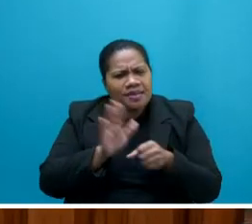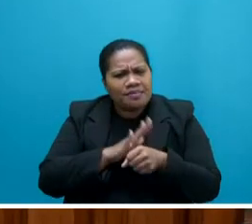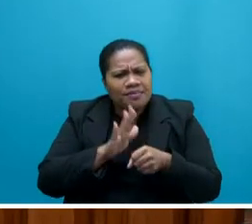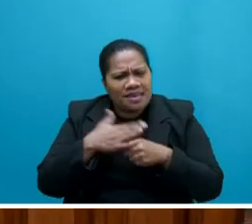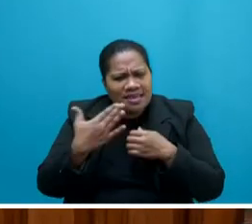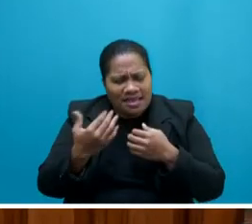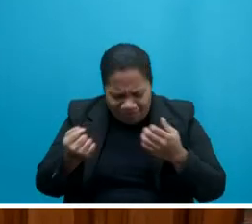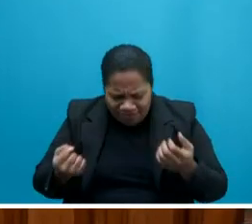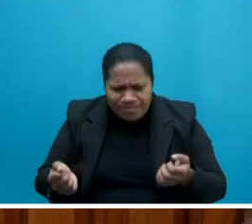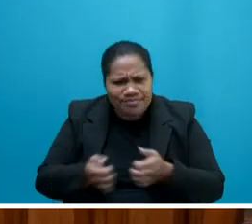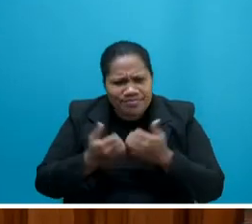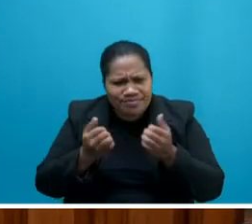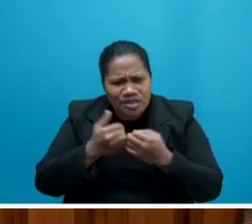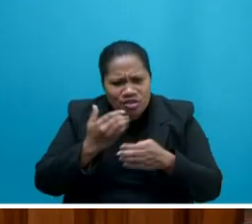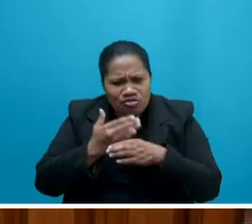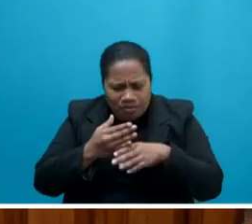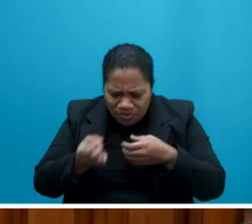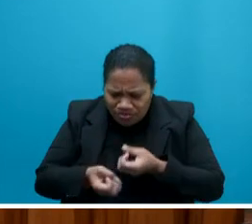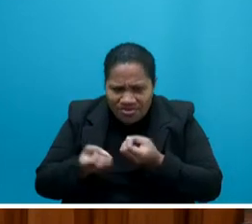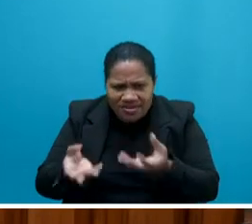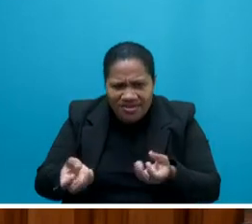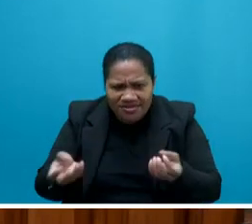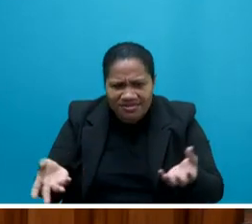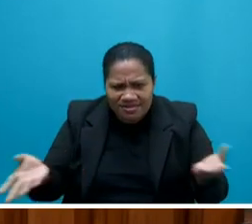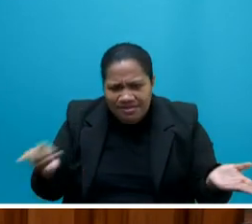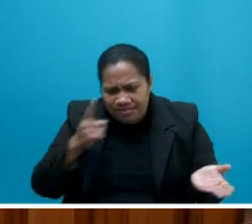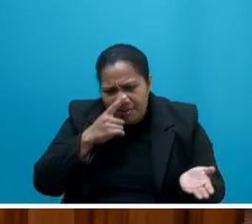value to the national economy.